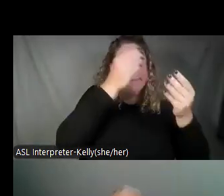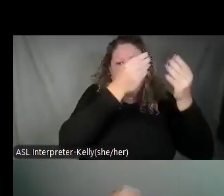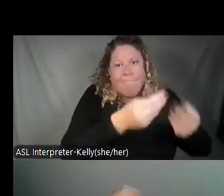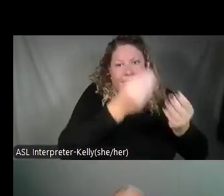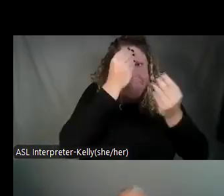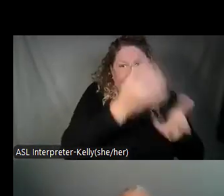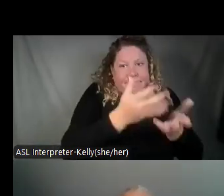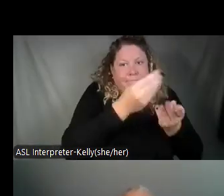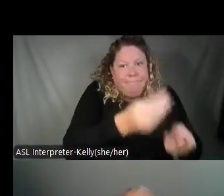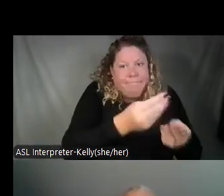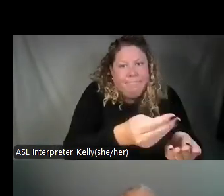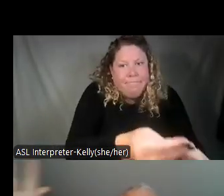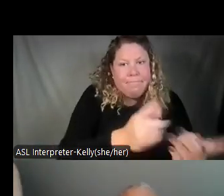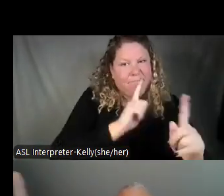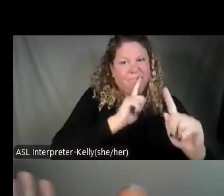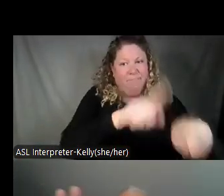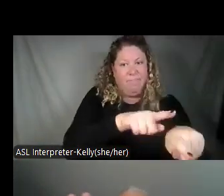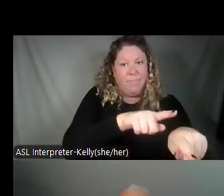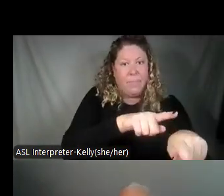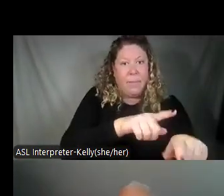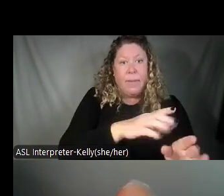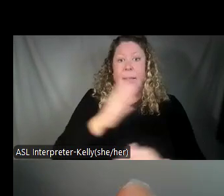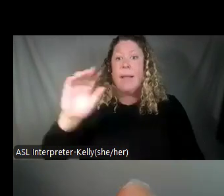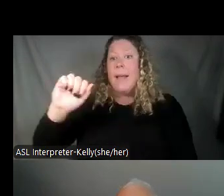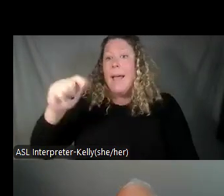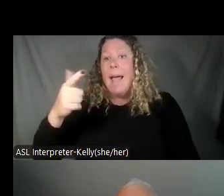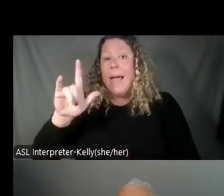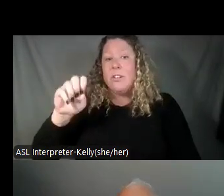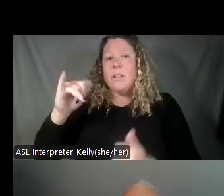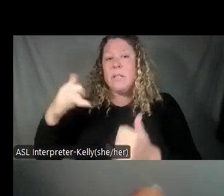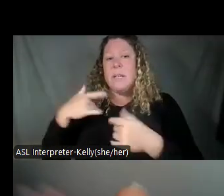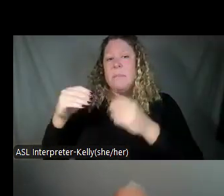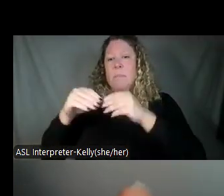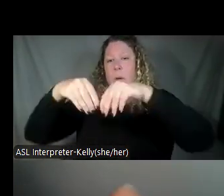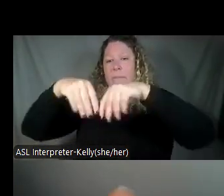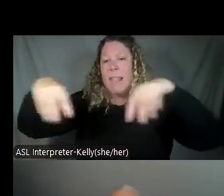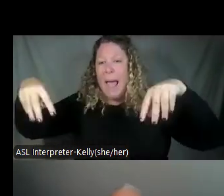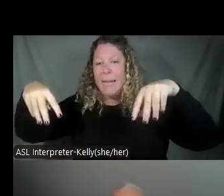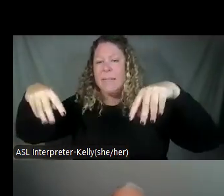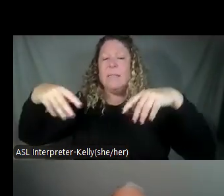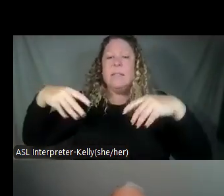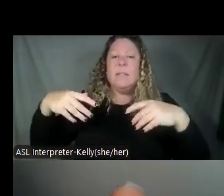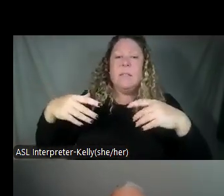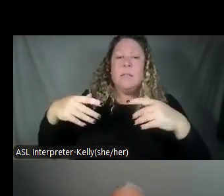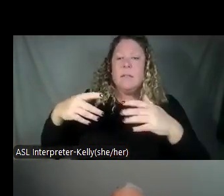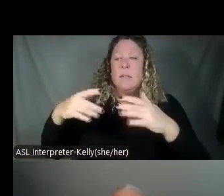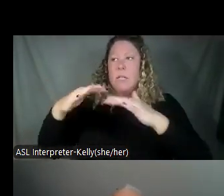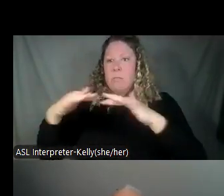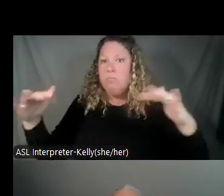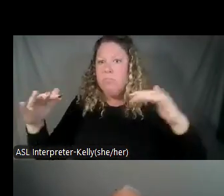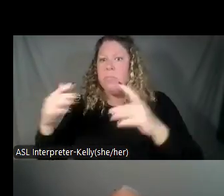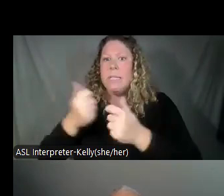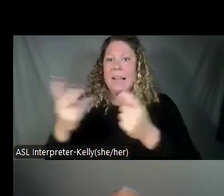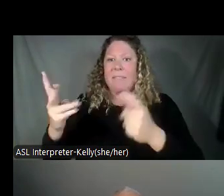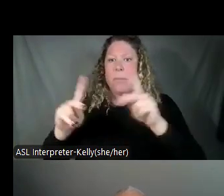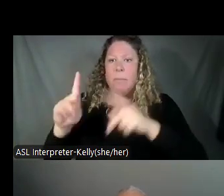organization. Over in agile, they have more of a flat organization. There's distributed decision making, and we